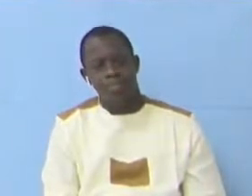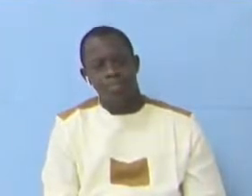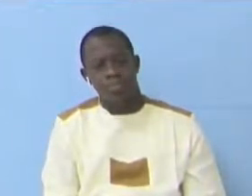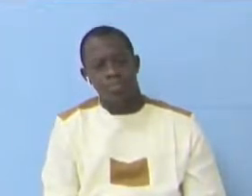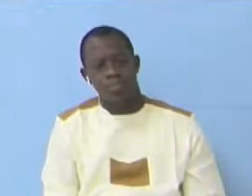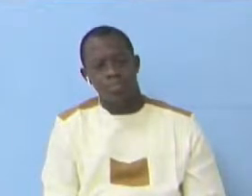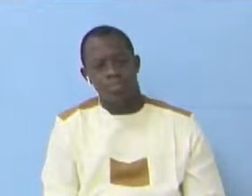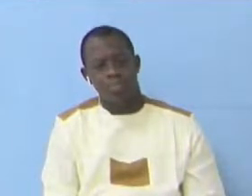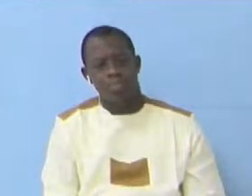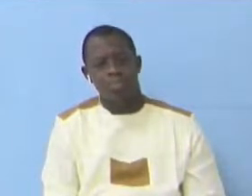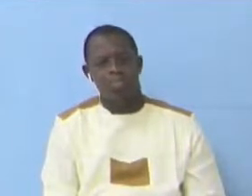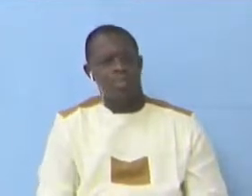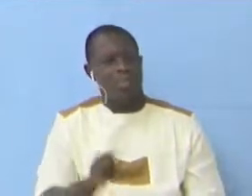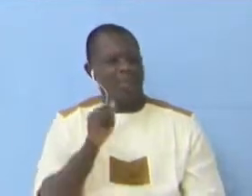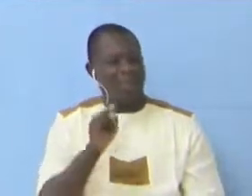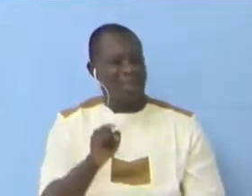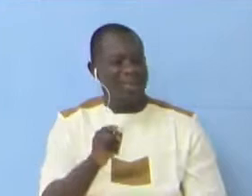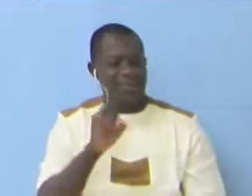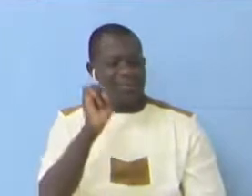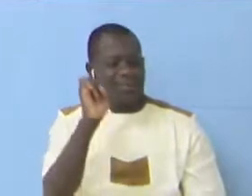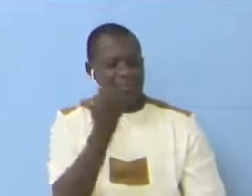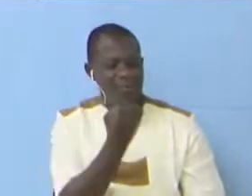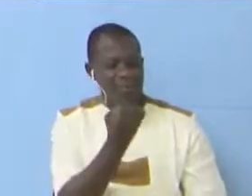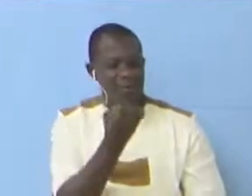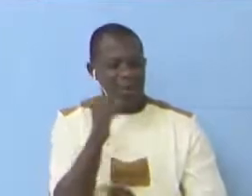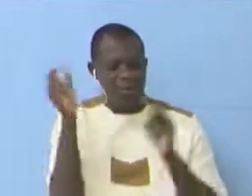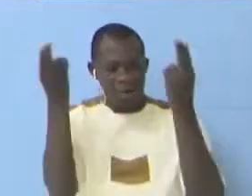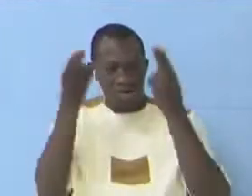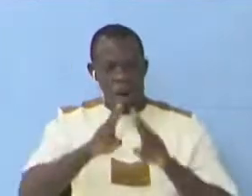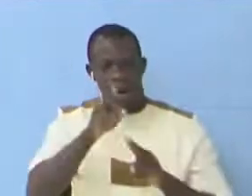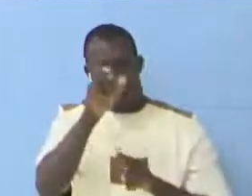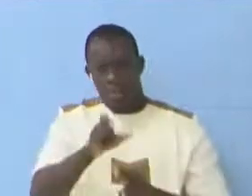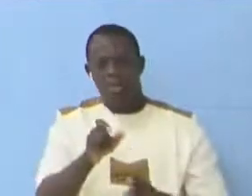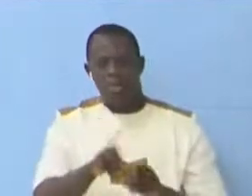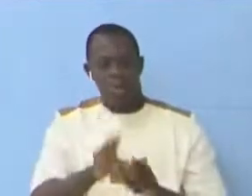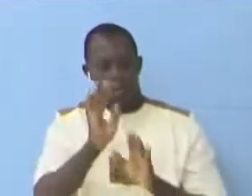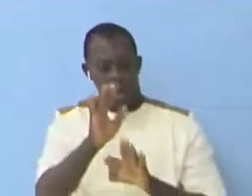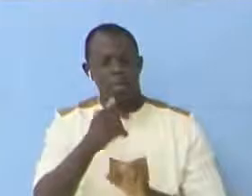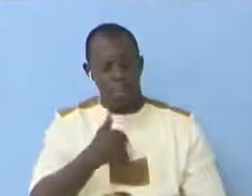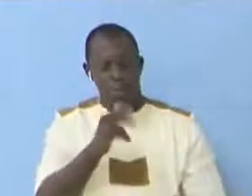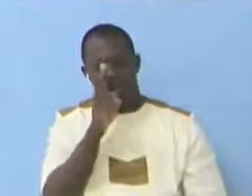That would be difficult, Council. dana jafe. Let me try.